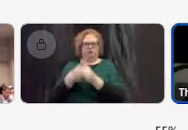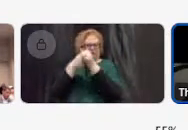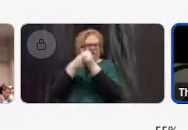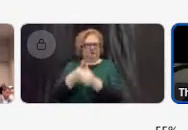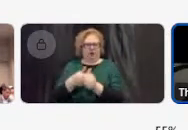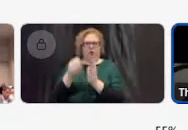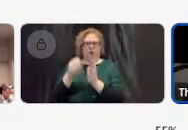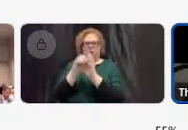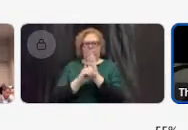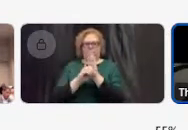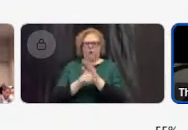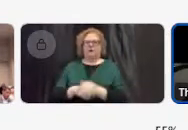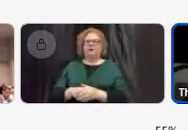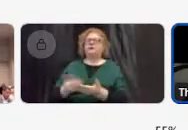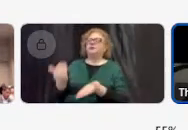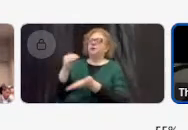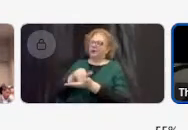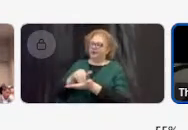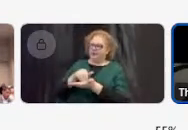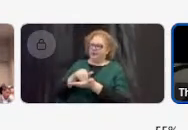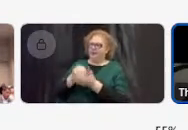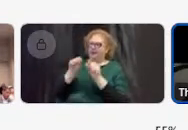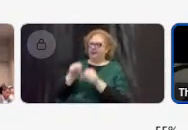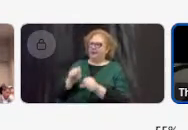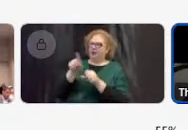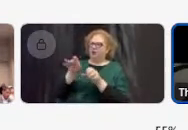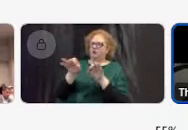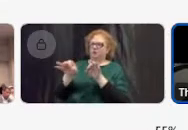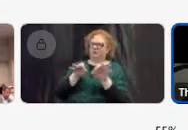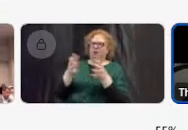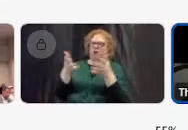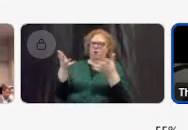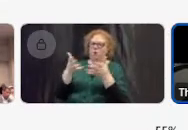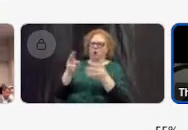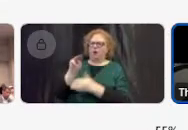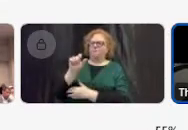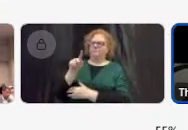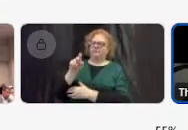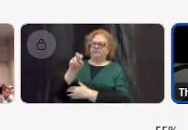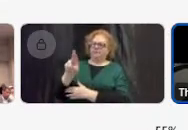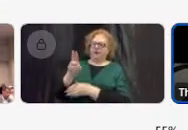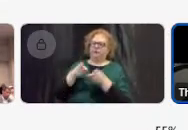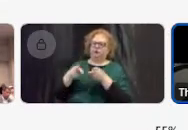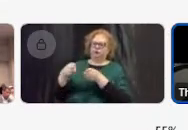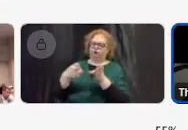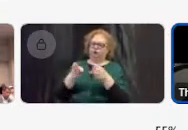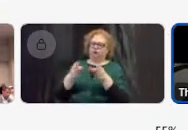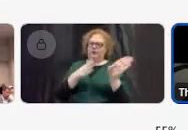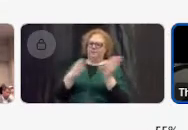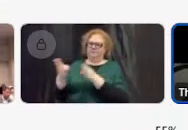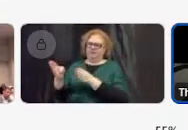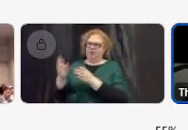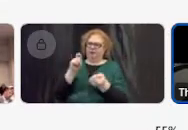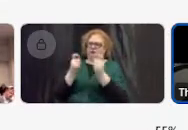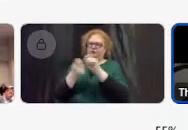my question is, can you explain to us what the master street plan change has been agreed upon here?